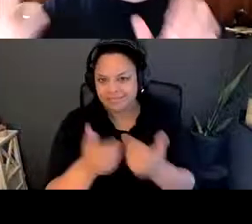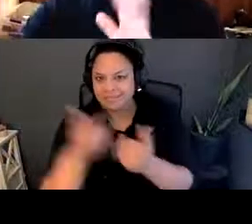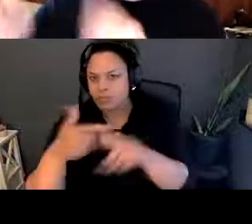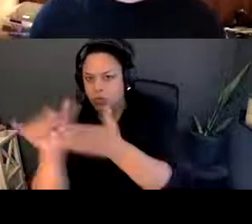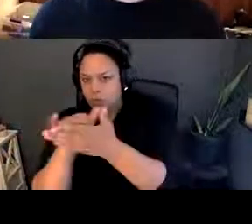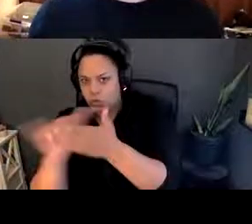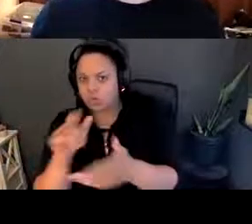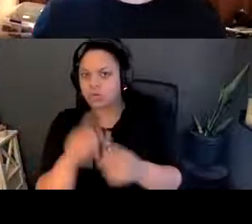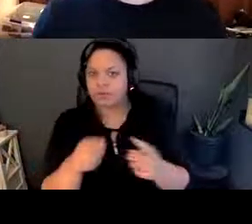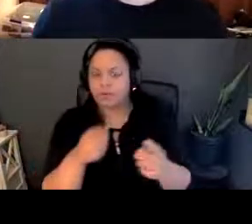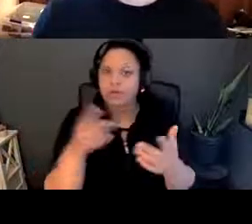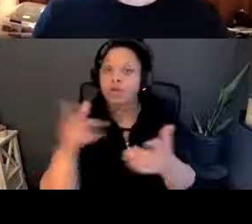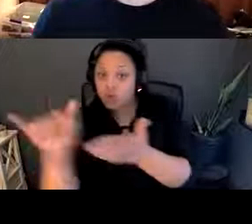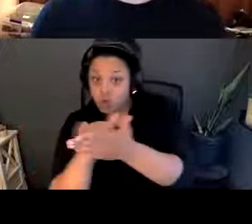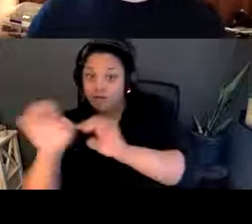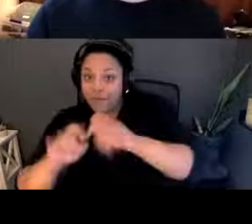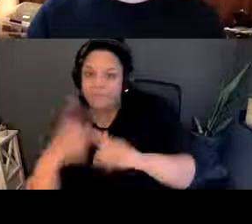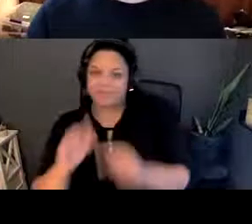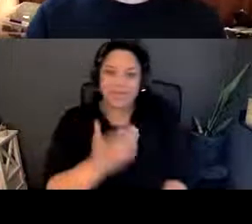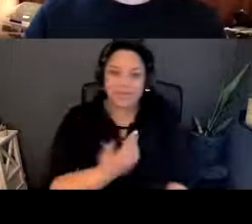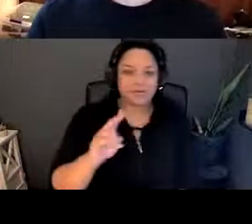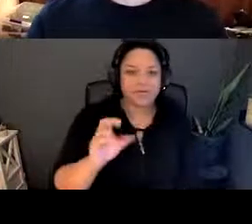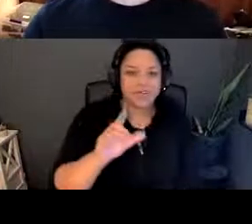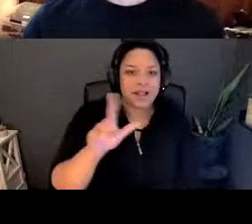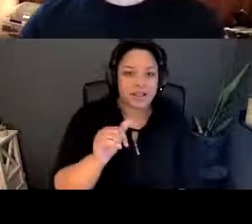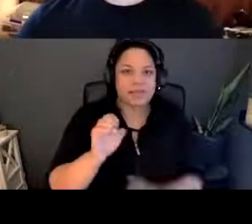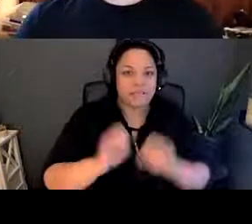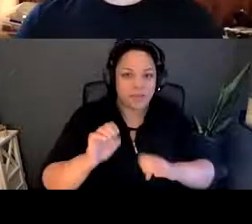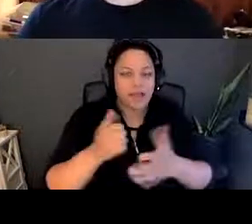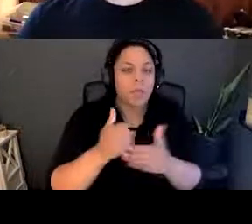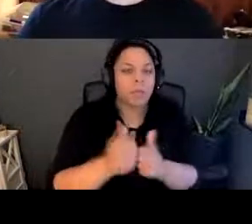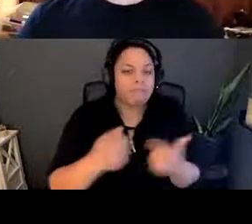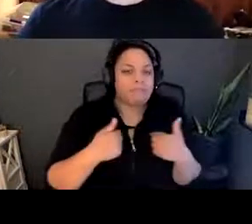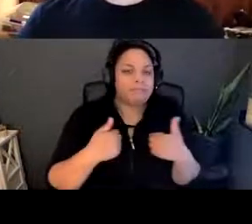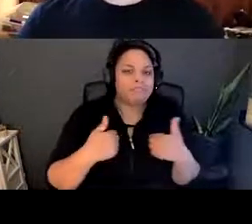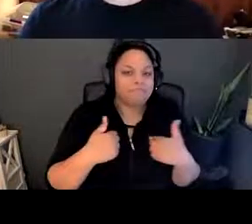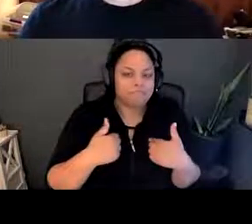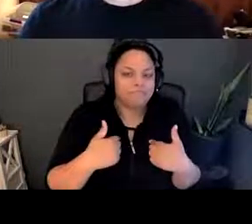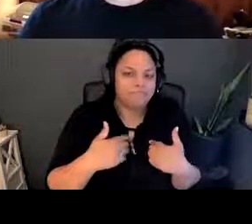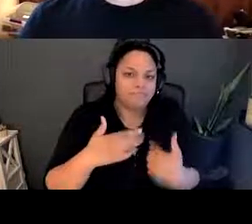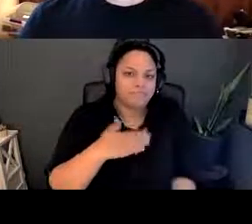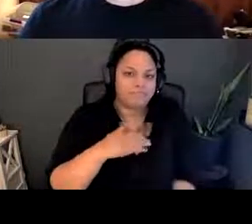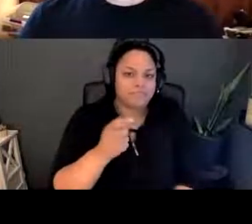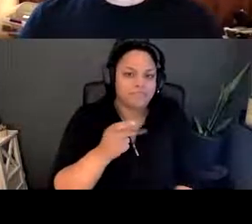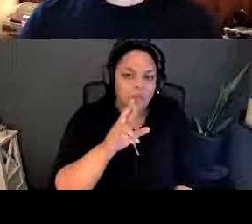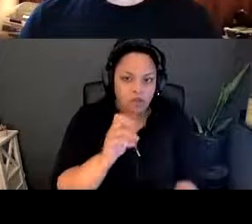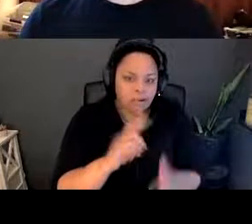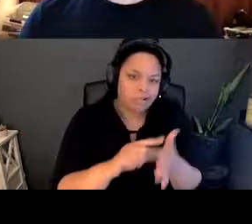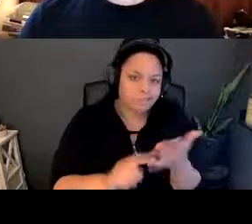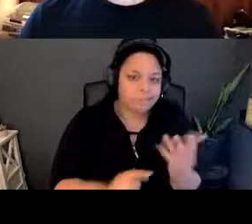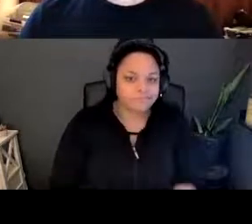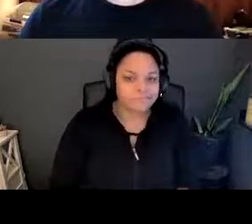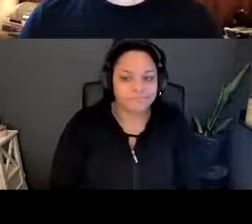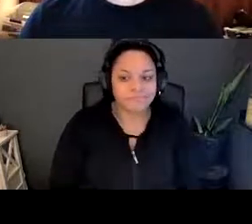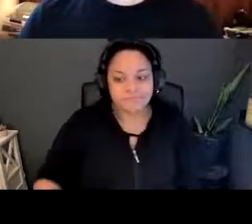still want you to do the New York evaluation one. This one kind of helps out with my with just tenure and all of that at UCLA.